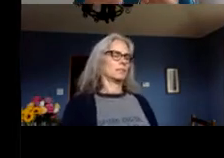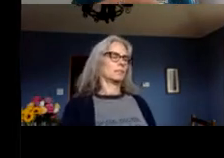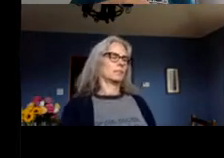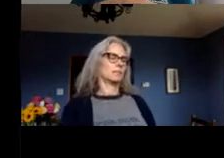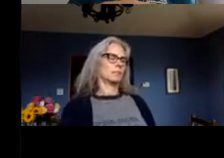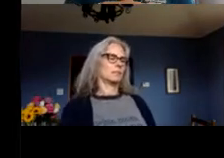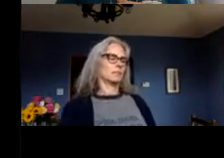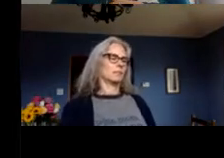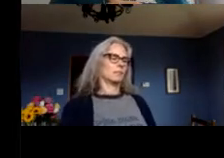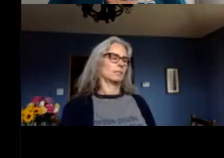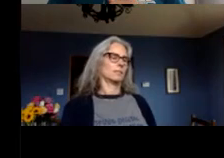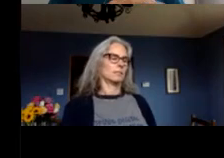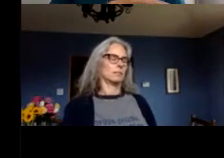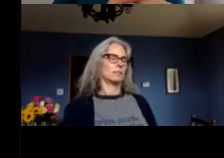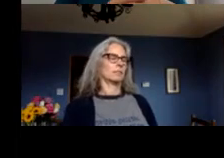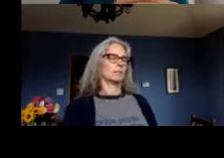Okay, there's the answer.